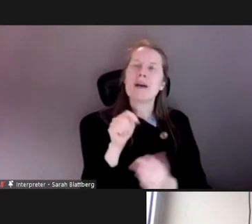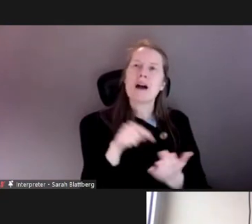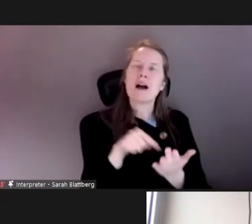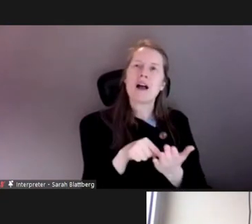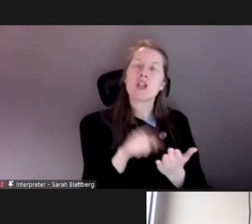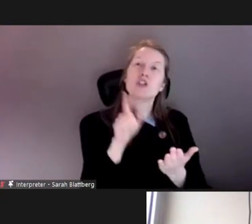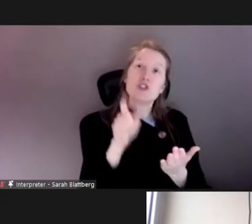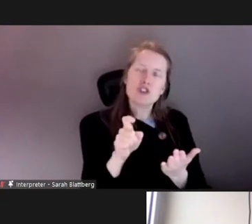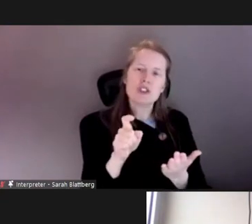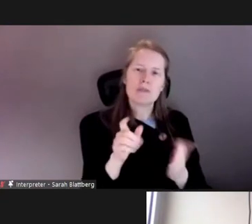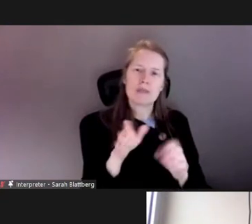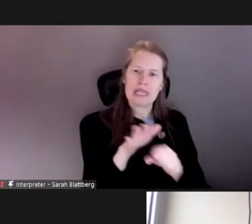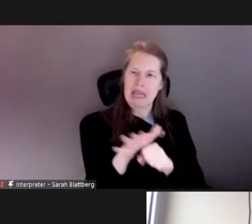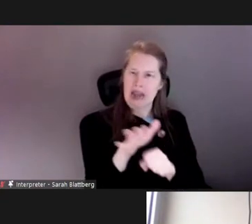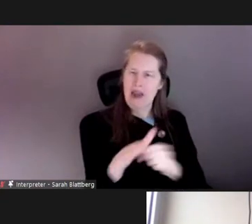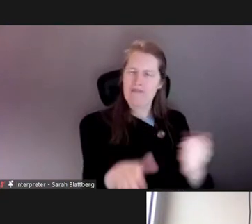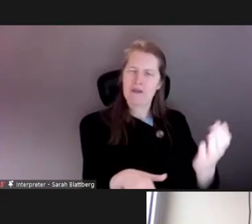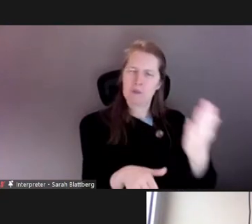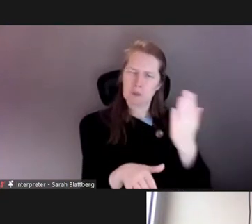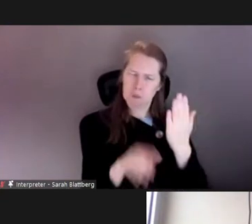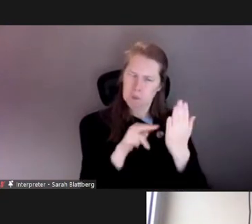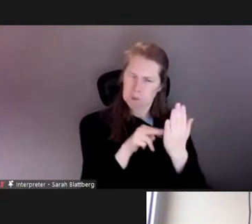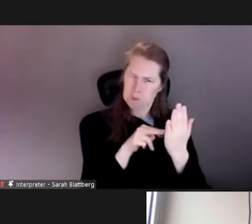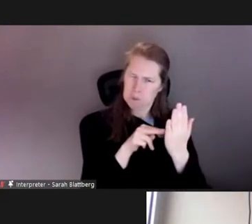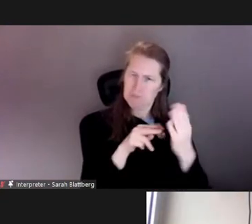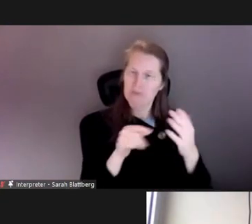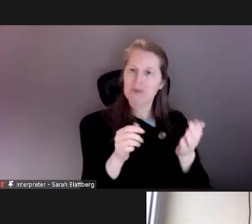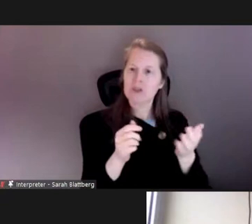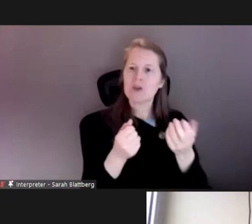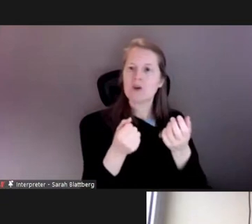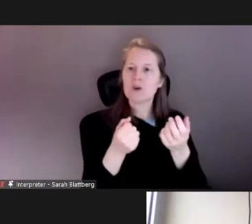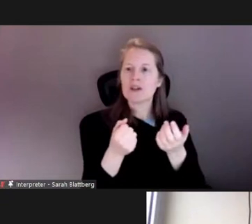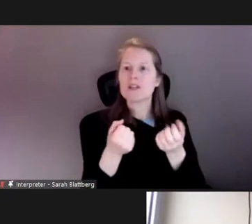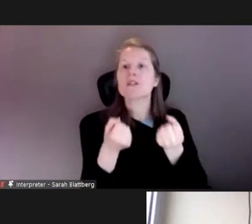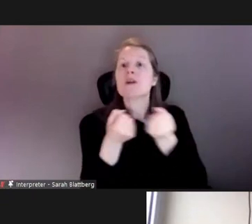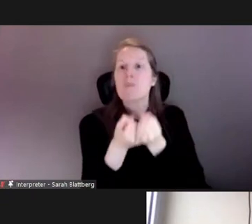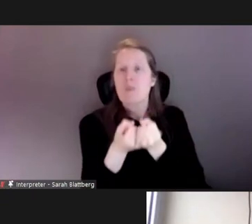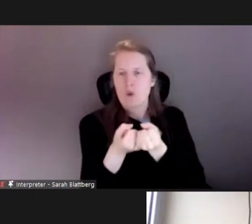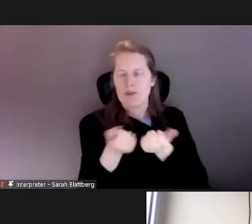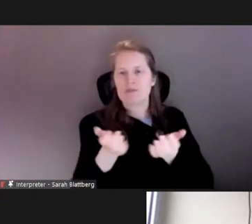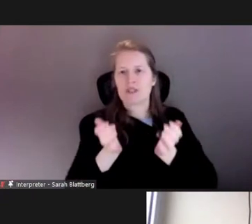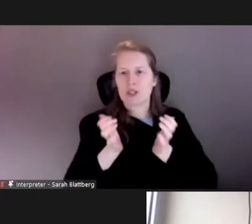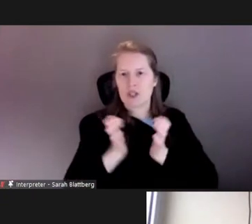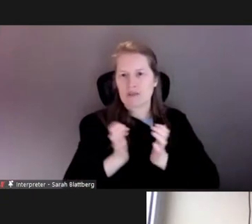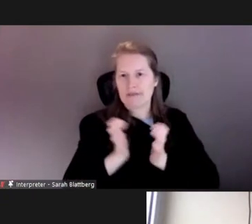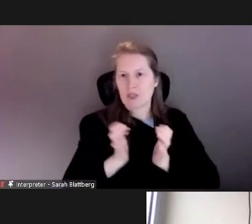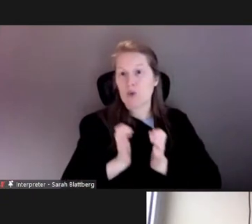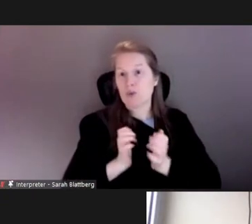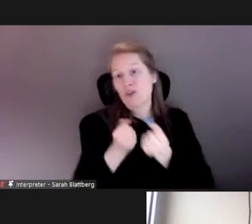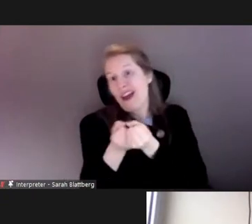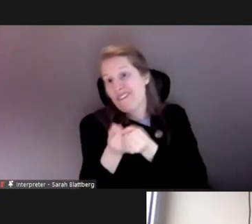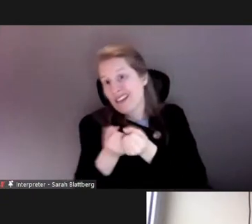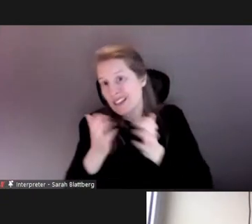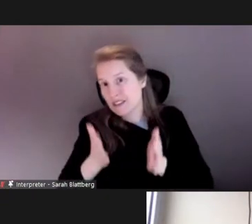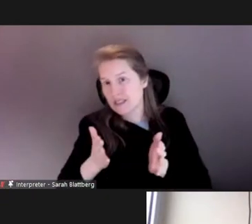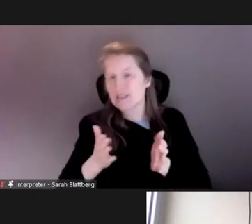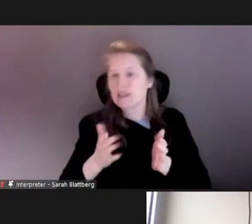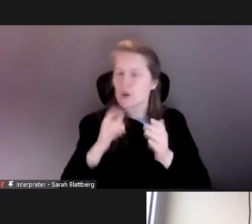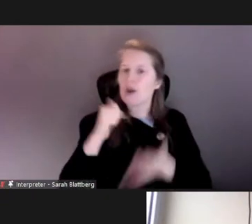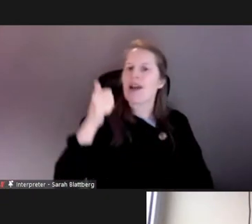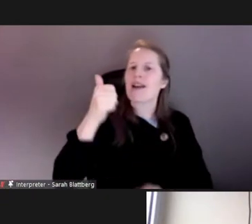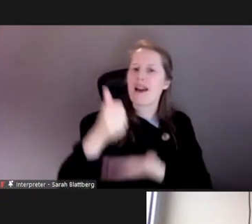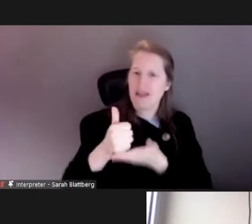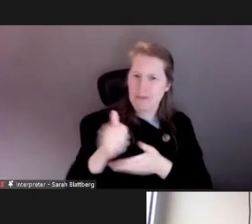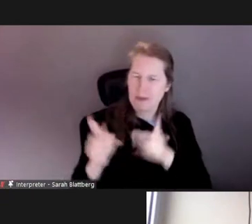able to support, other consumer advocates who can help someone navigate those numbers and